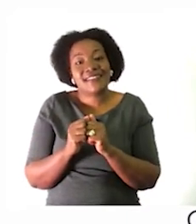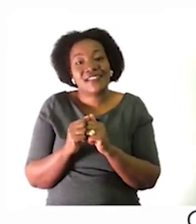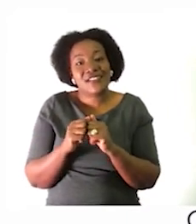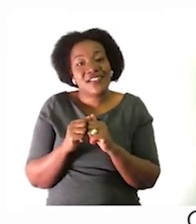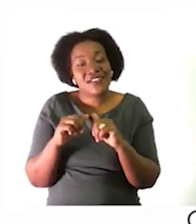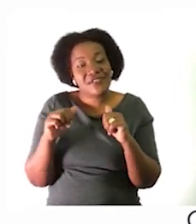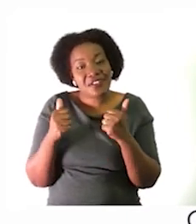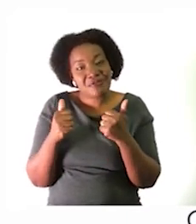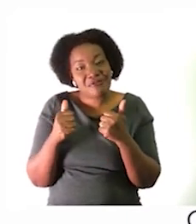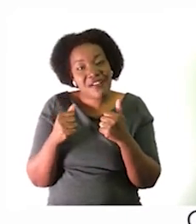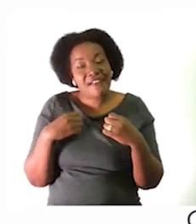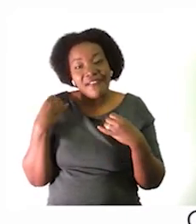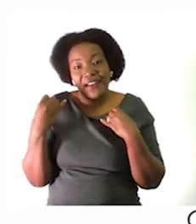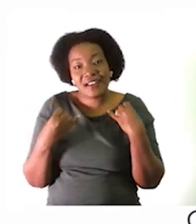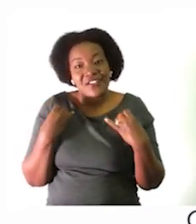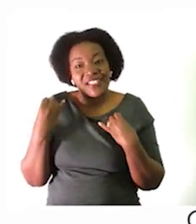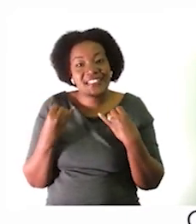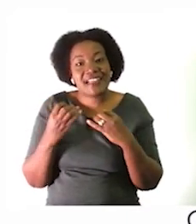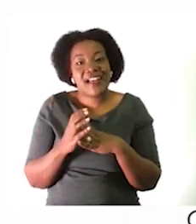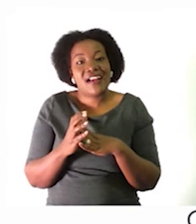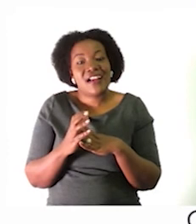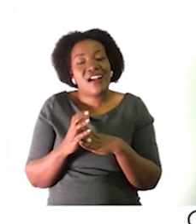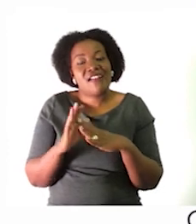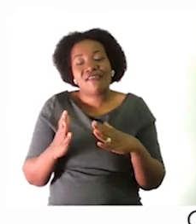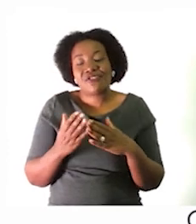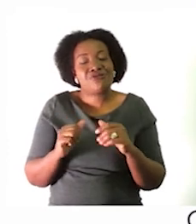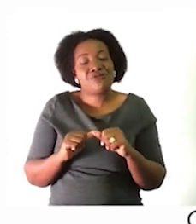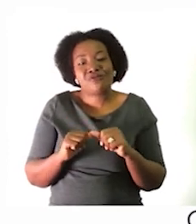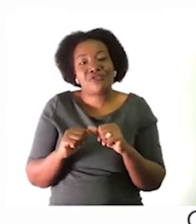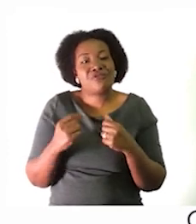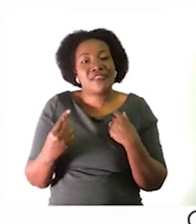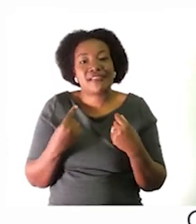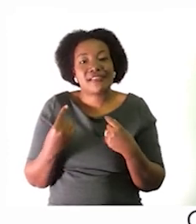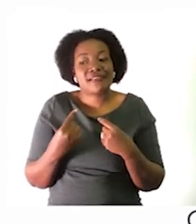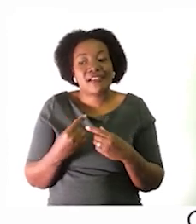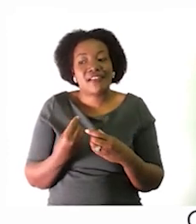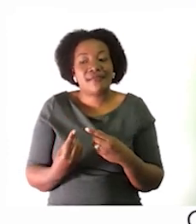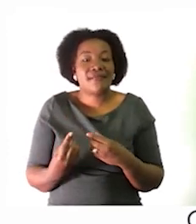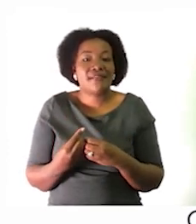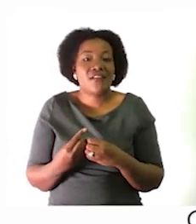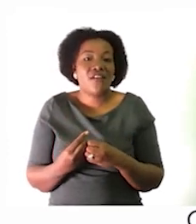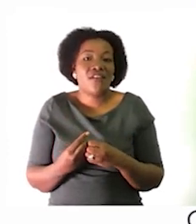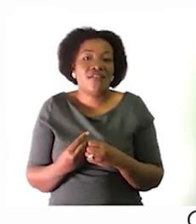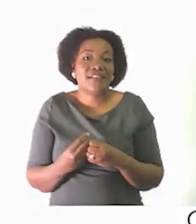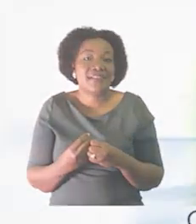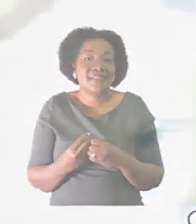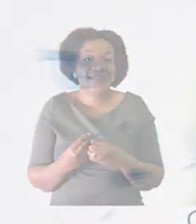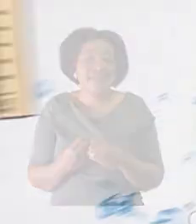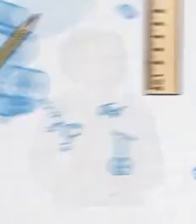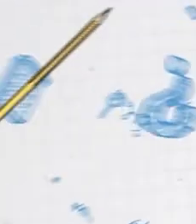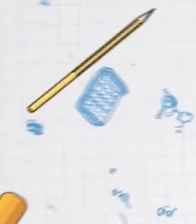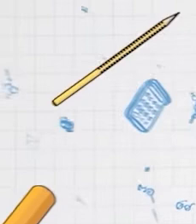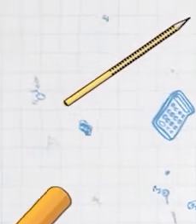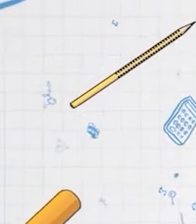very nice and interesting. I would like for you to complete the rest of the activity on your own.